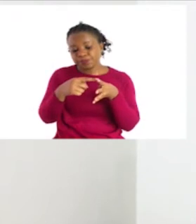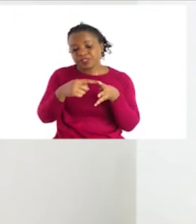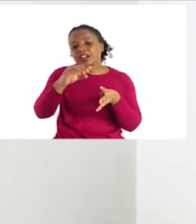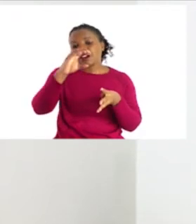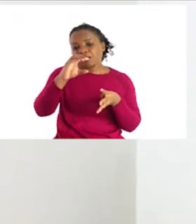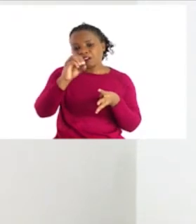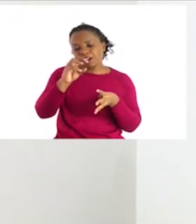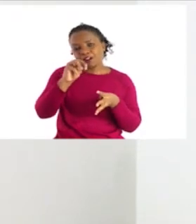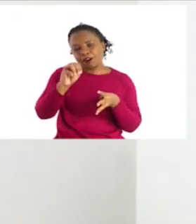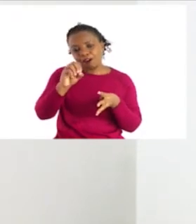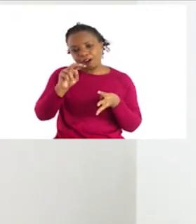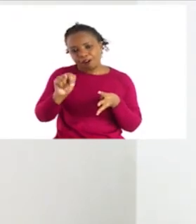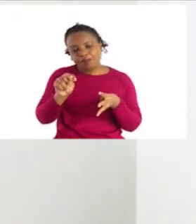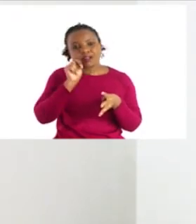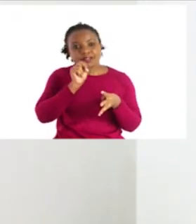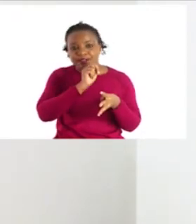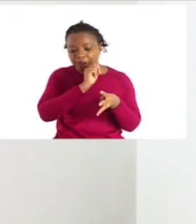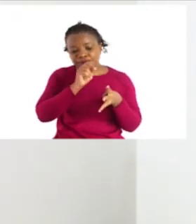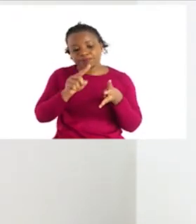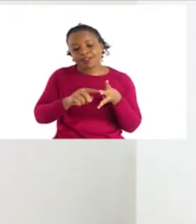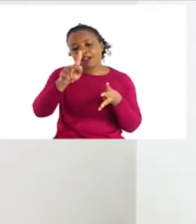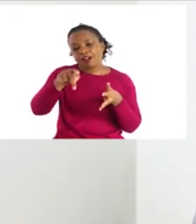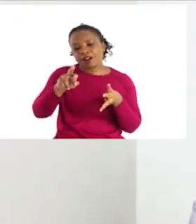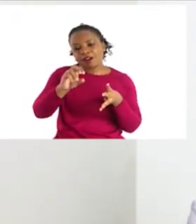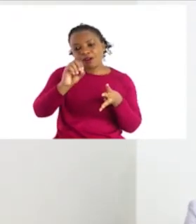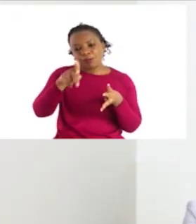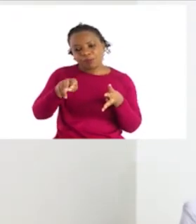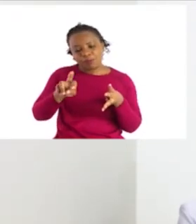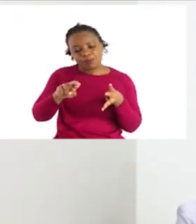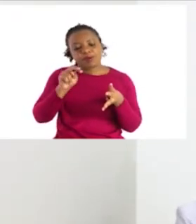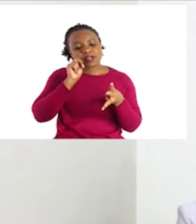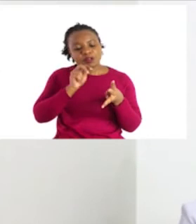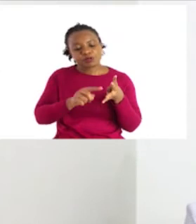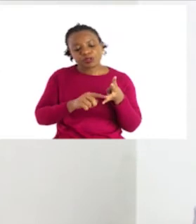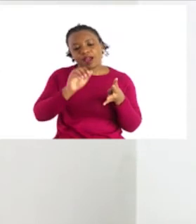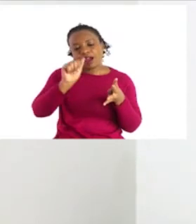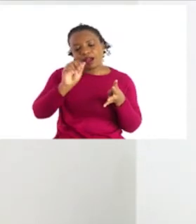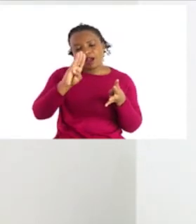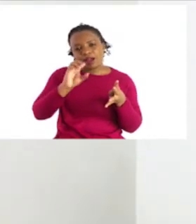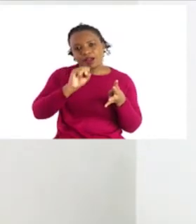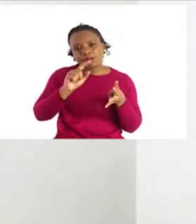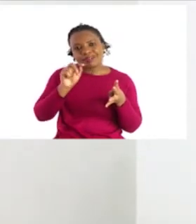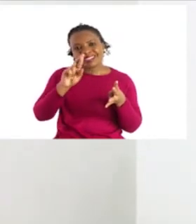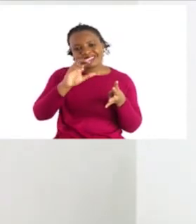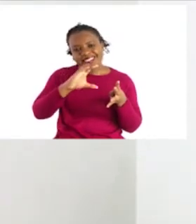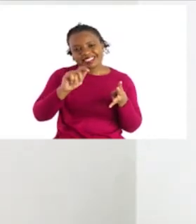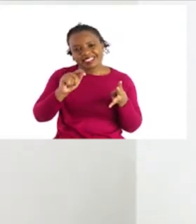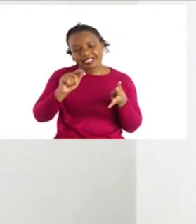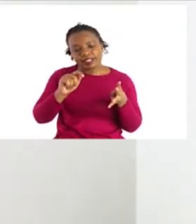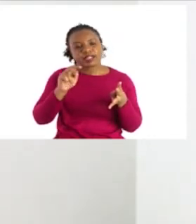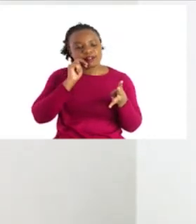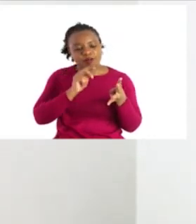of nouns that we did were common nouns, proper nouns, abstract nouns,